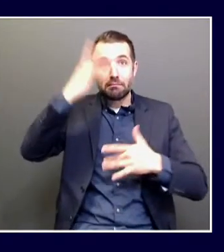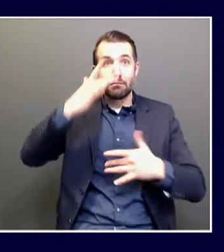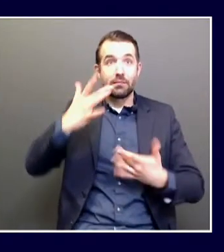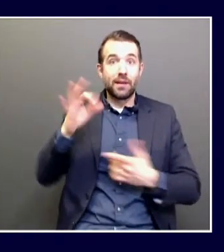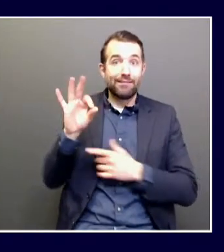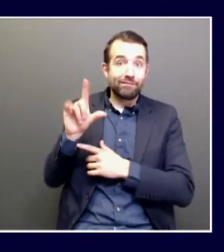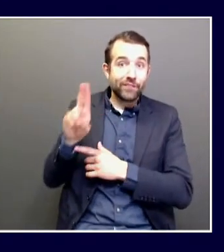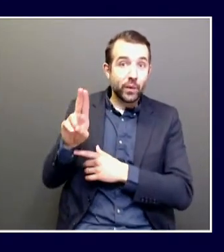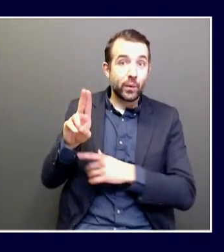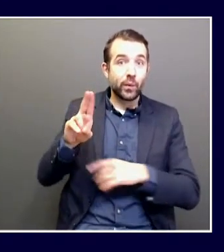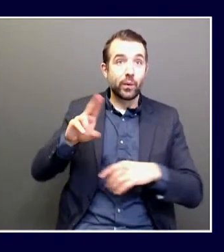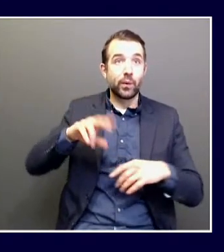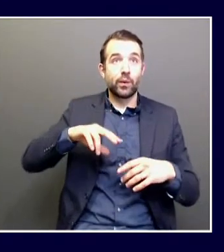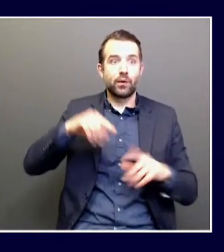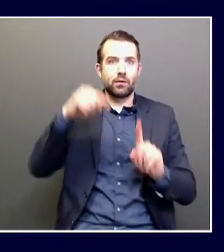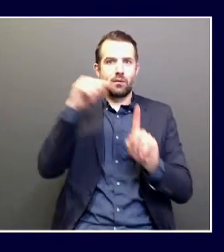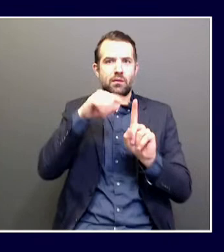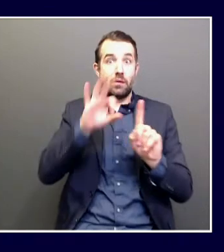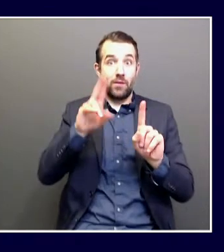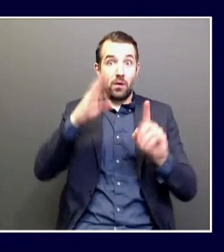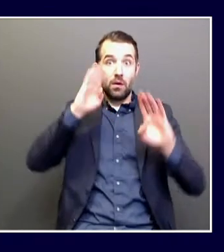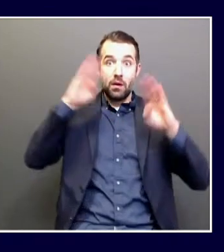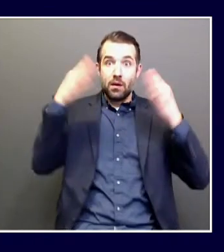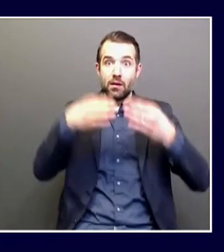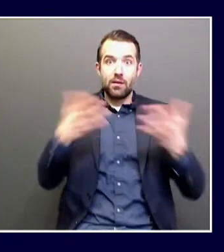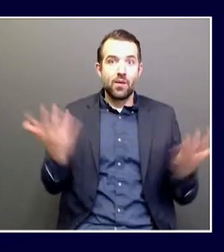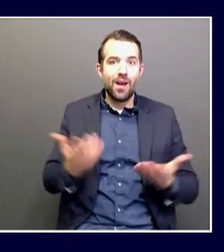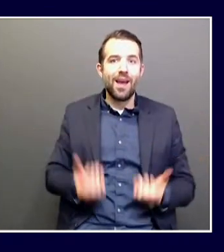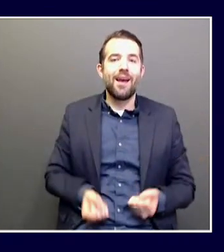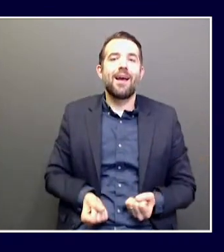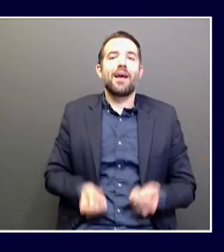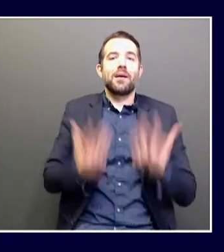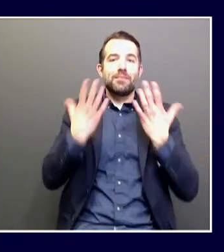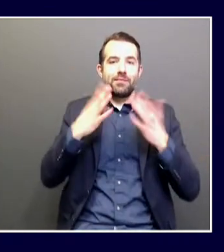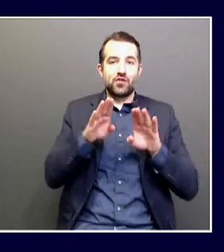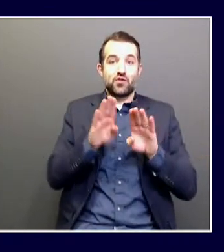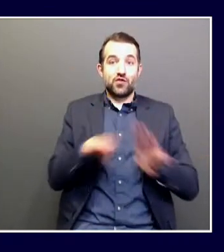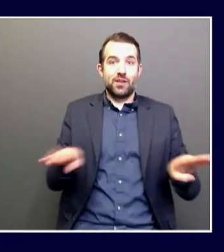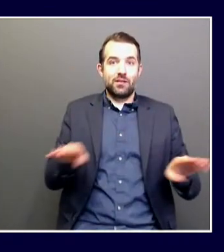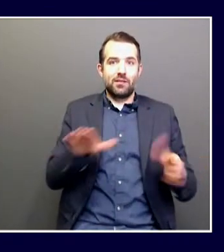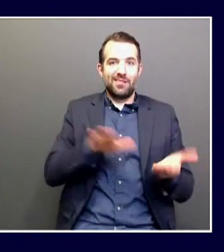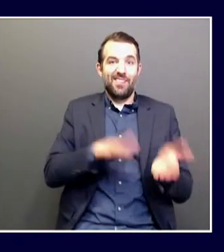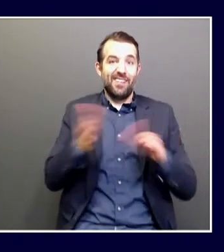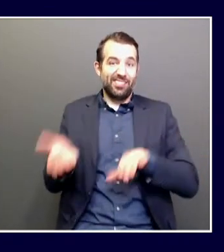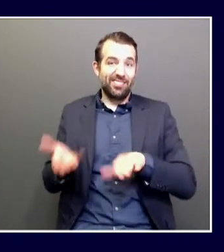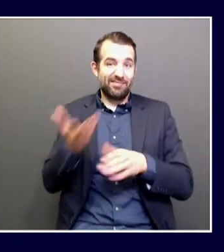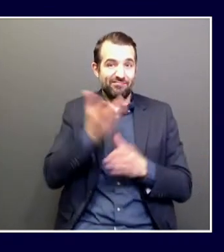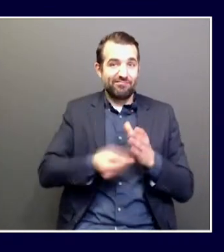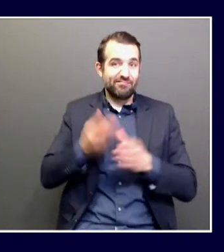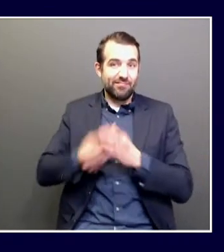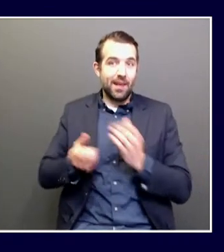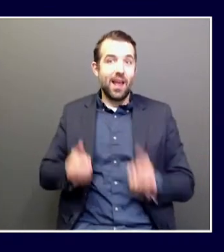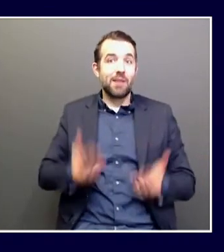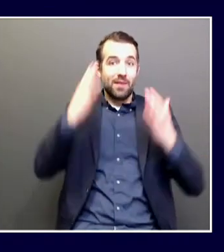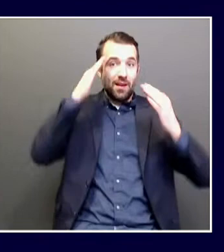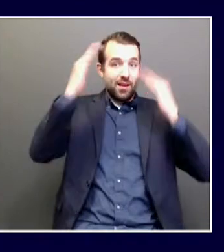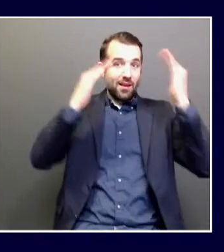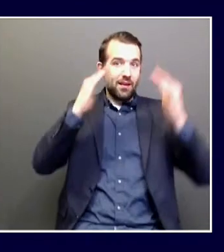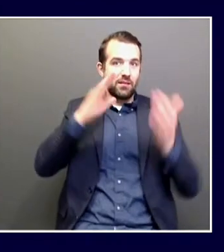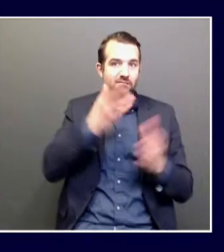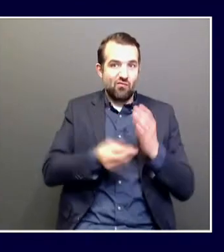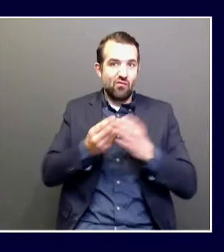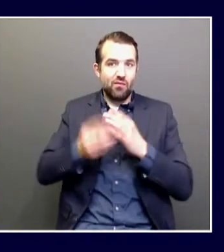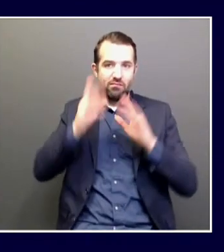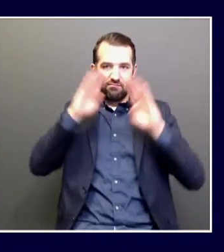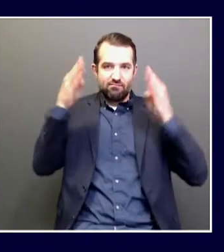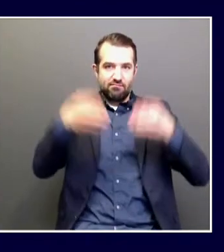and adult deaths, so on and so forth. There are a number of reasons for this, which I won't go into now, but only to mention that this